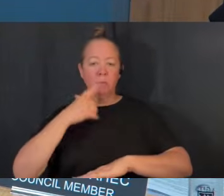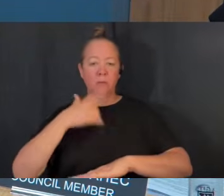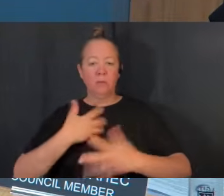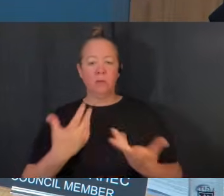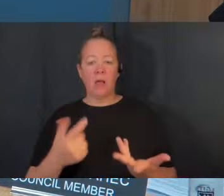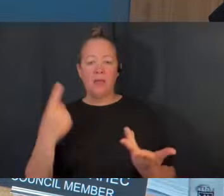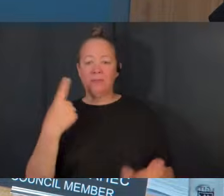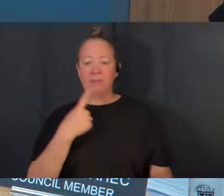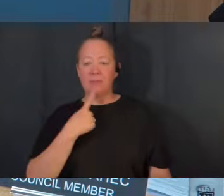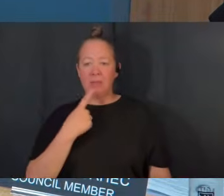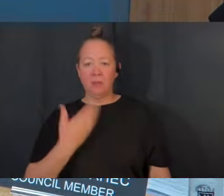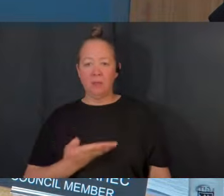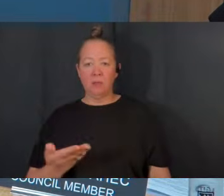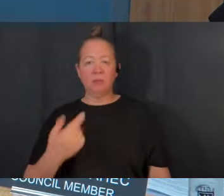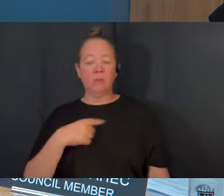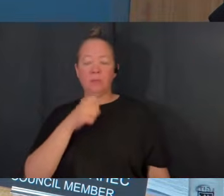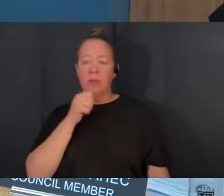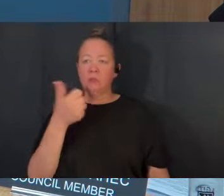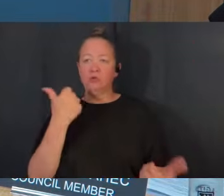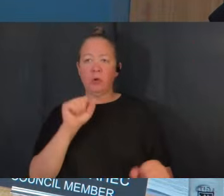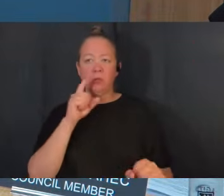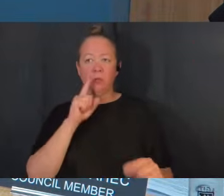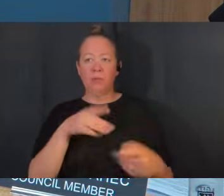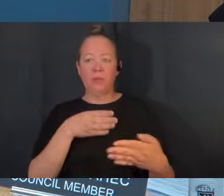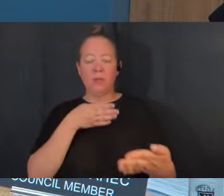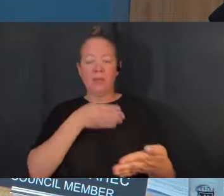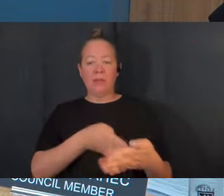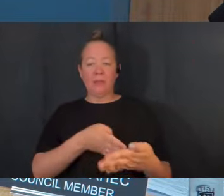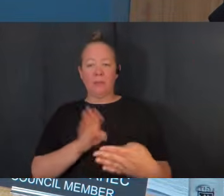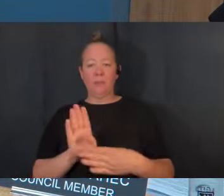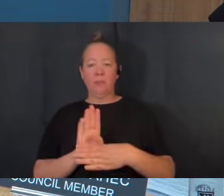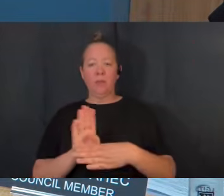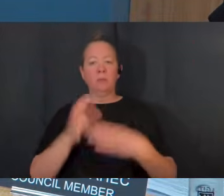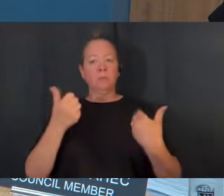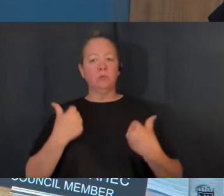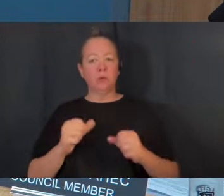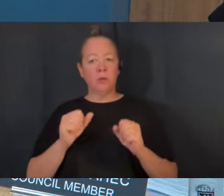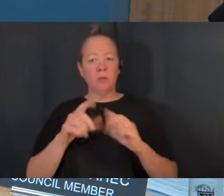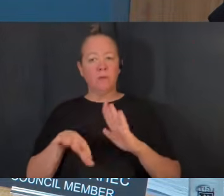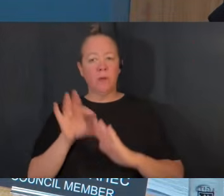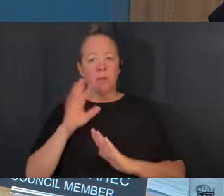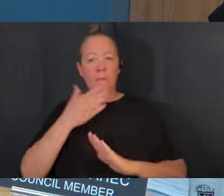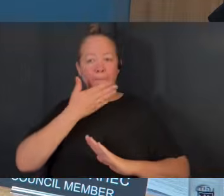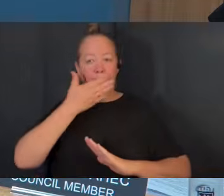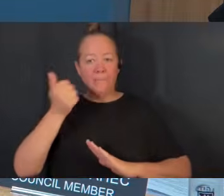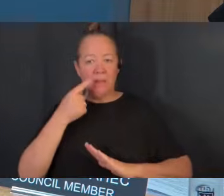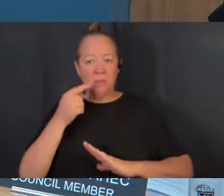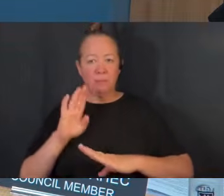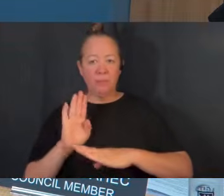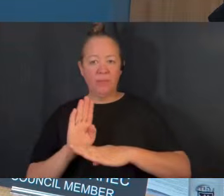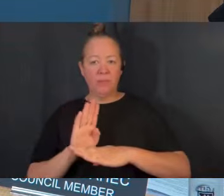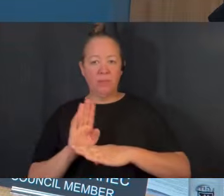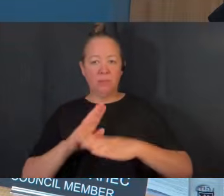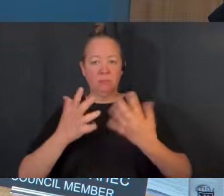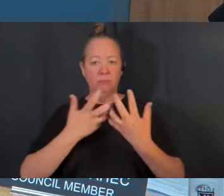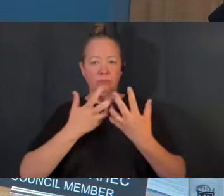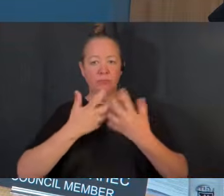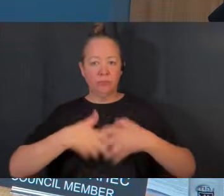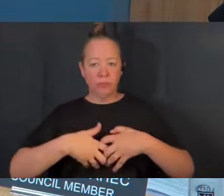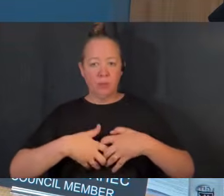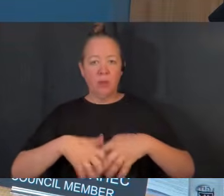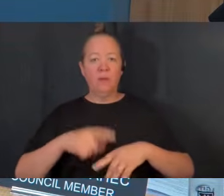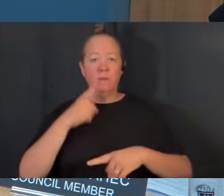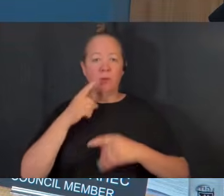be anti-business. I'm trying to find the best business for what is functionally the last Class